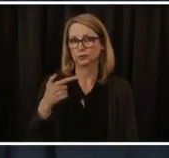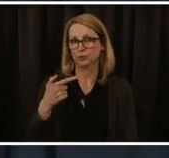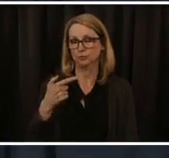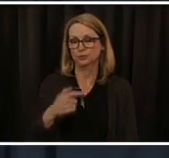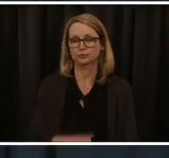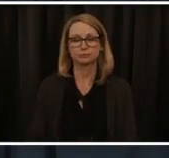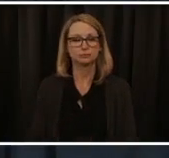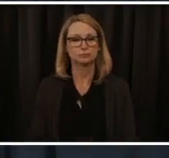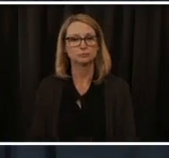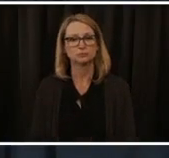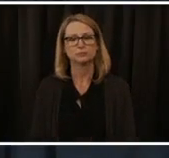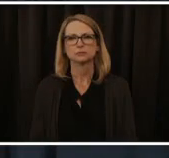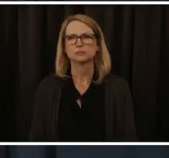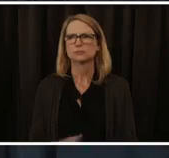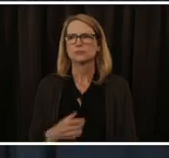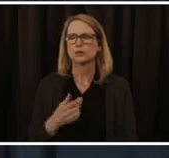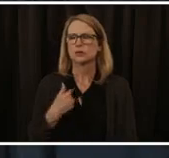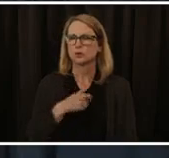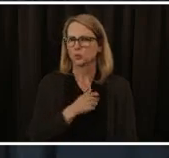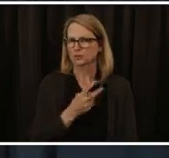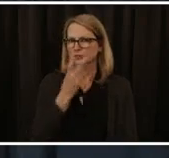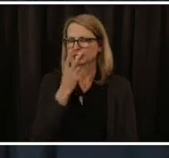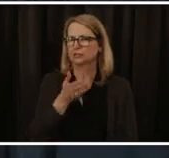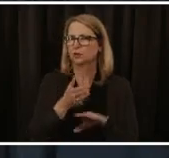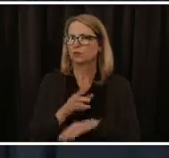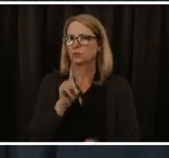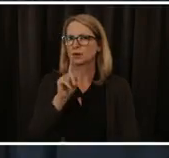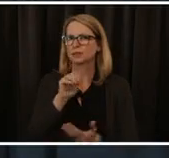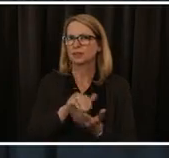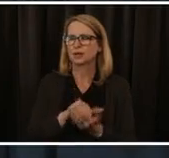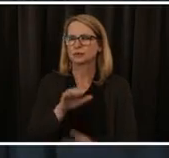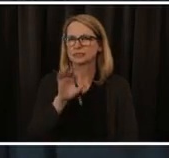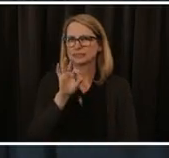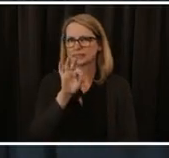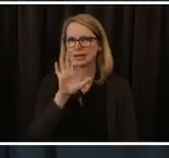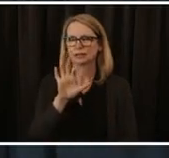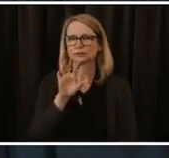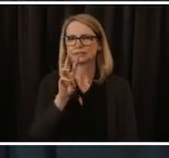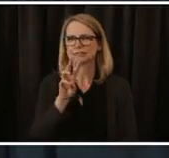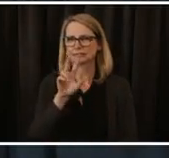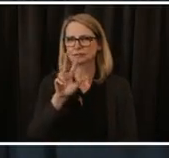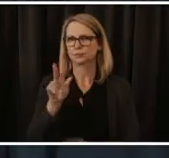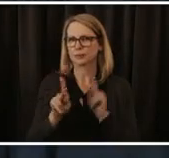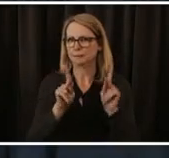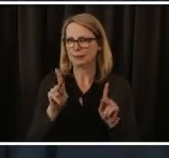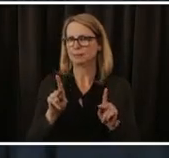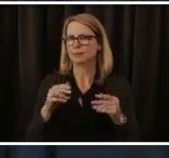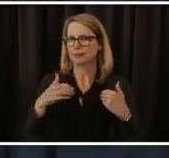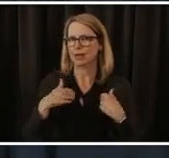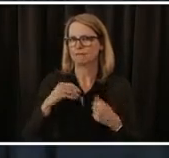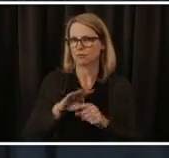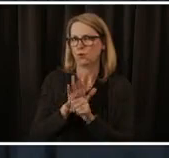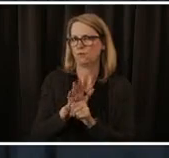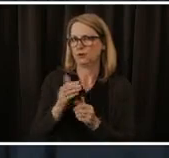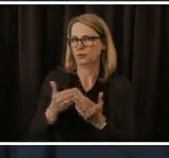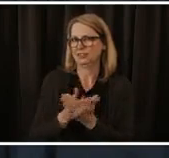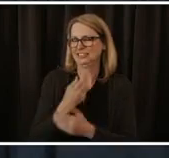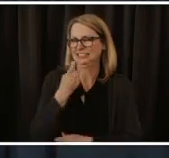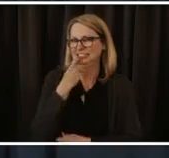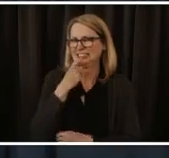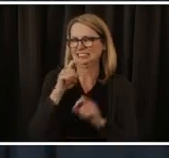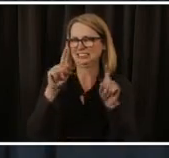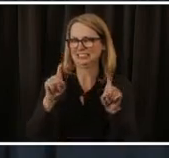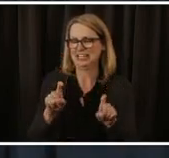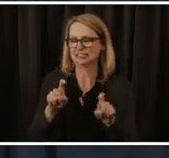big day of incidents. Over 1,963 of our fellow Coloradans tested positive. We now have 553